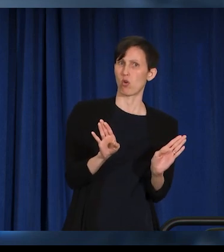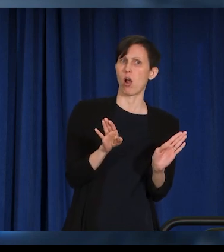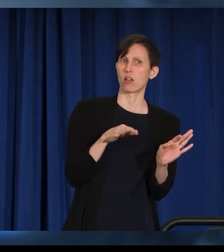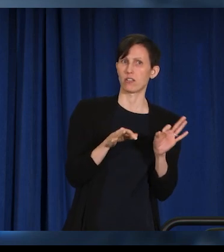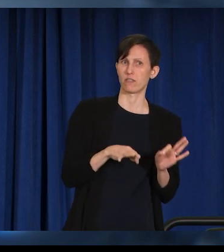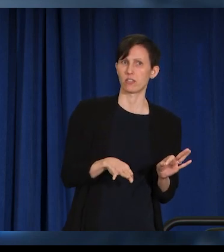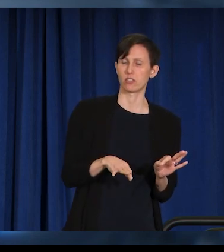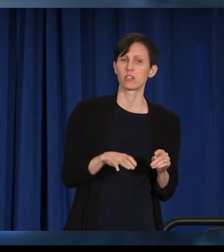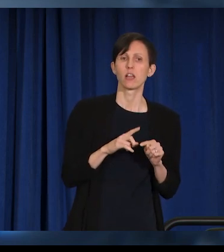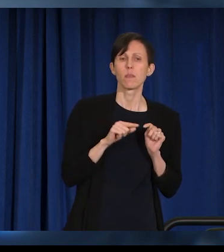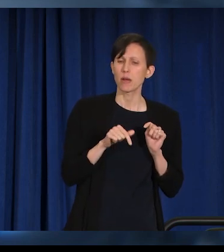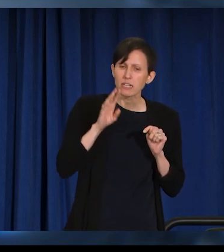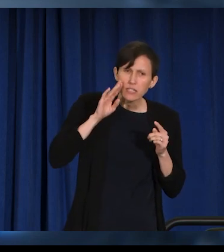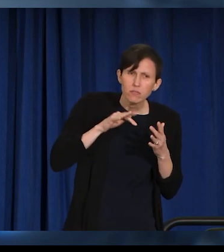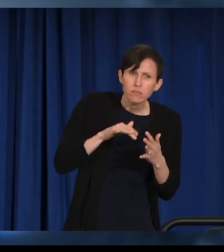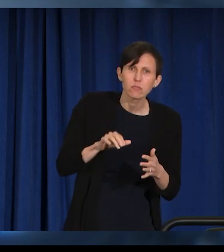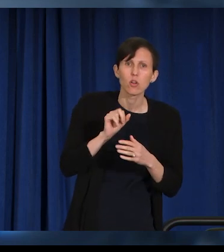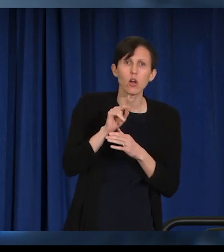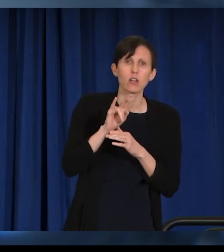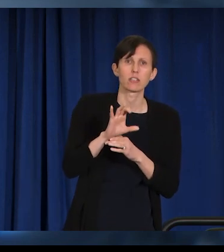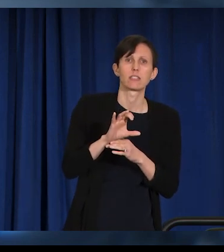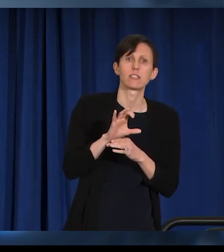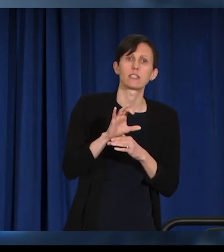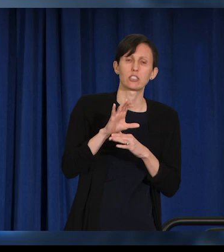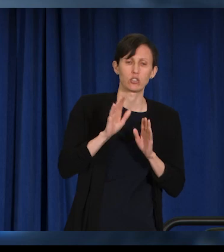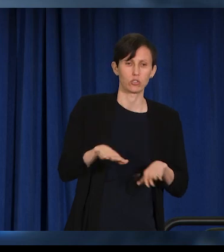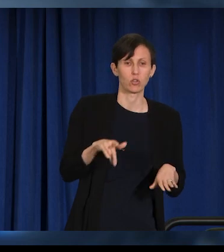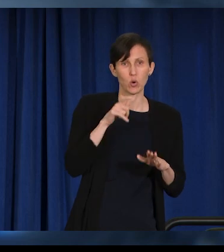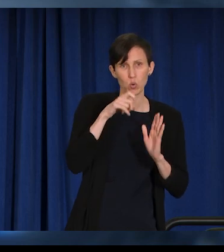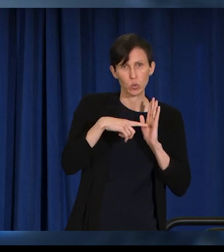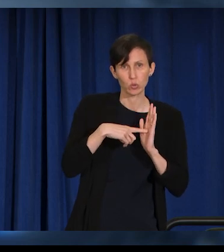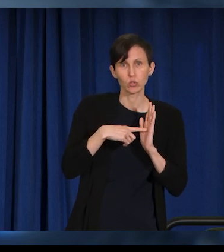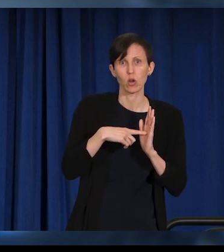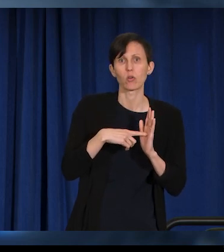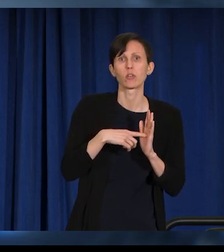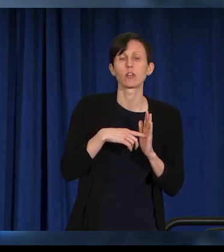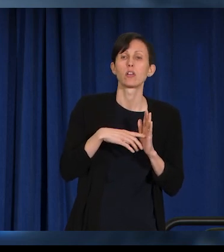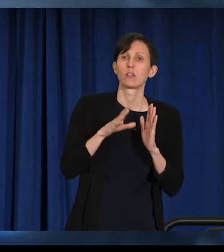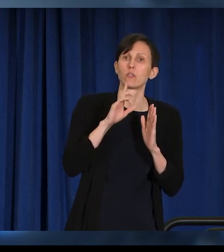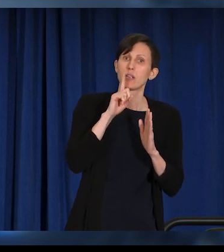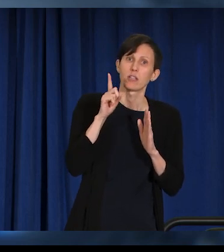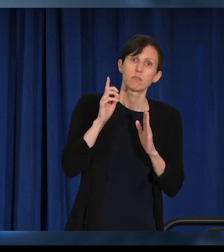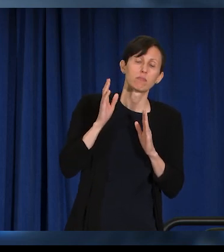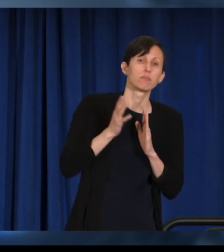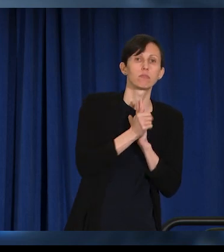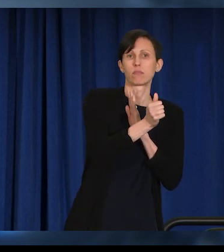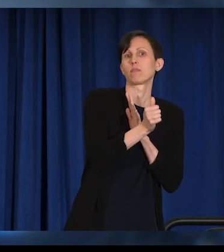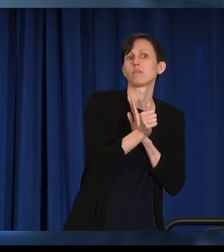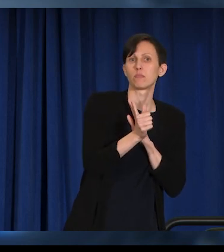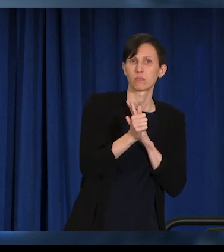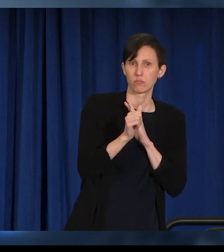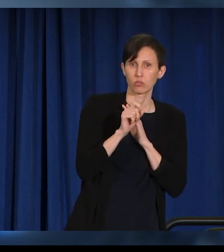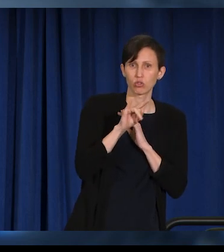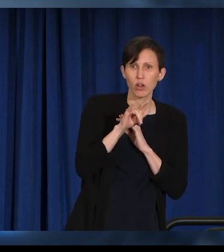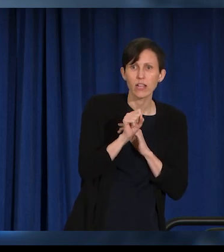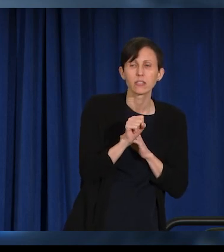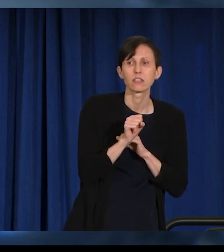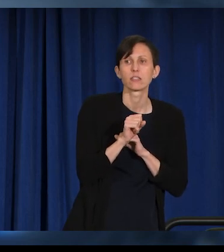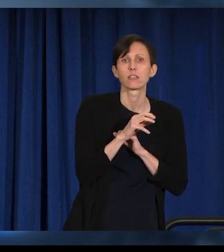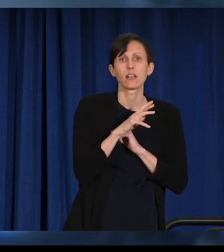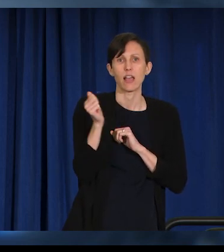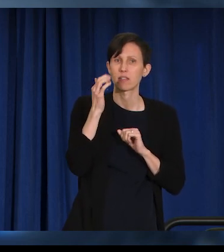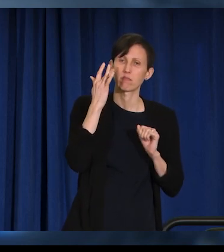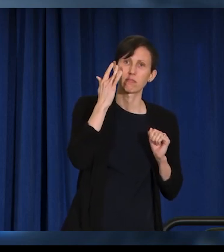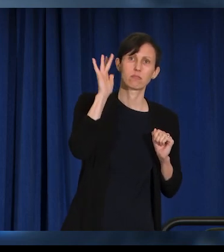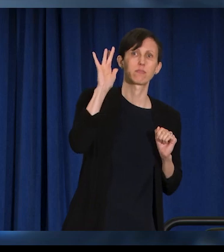on studying autistic children who exhibited extraordinary traits in socially valuable areas of